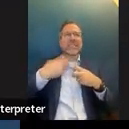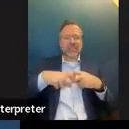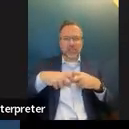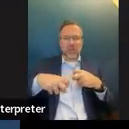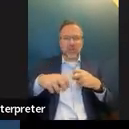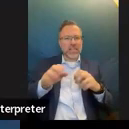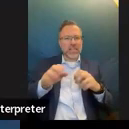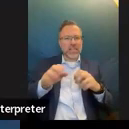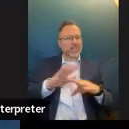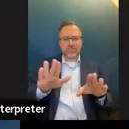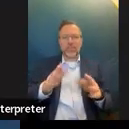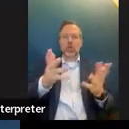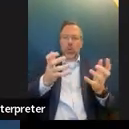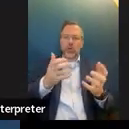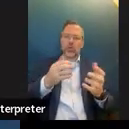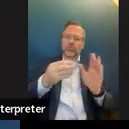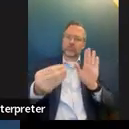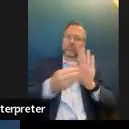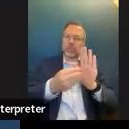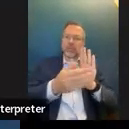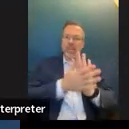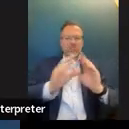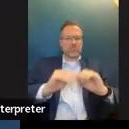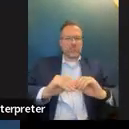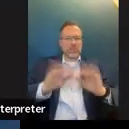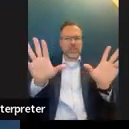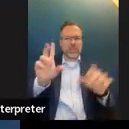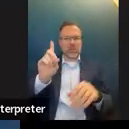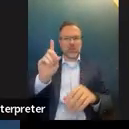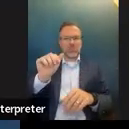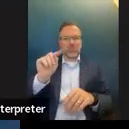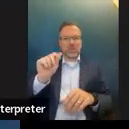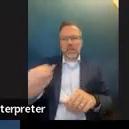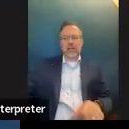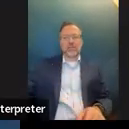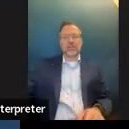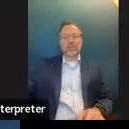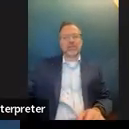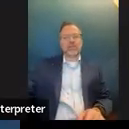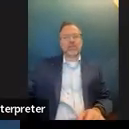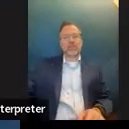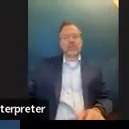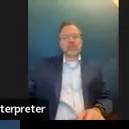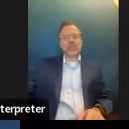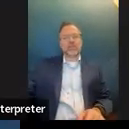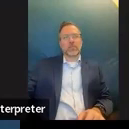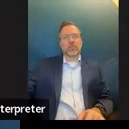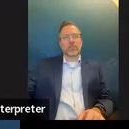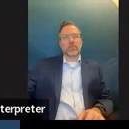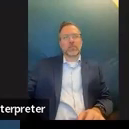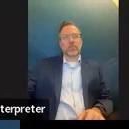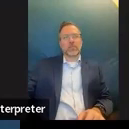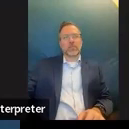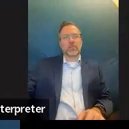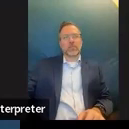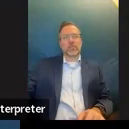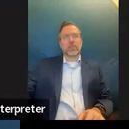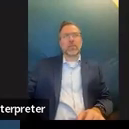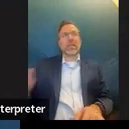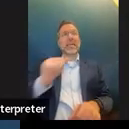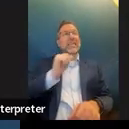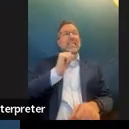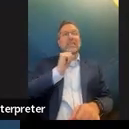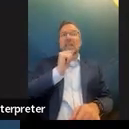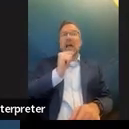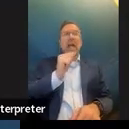data there. And it's not approximate. We see a lot of less than, about, approximately,